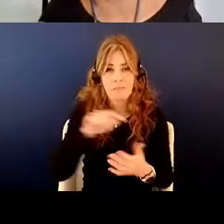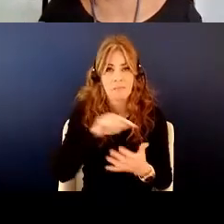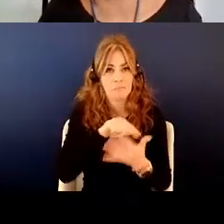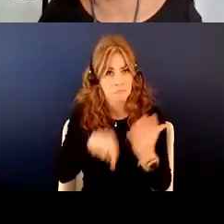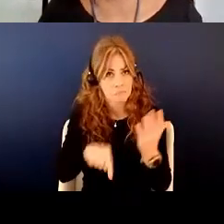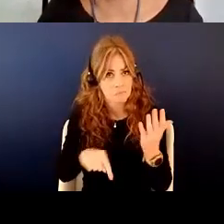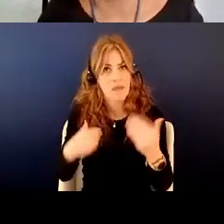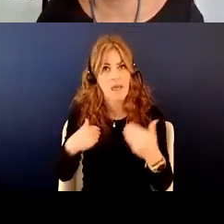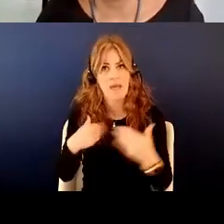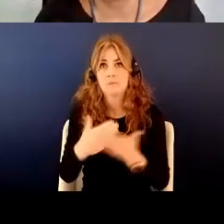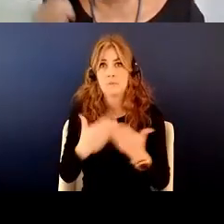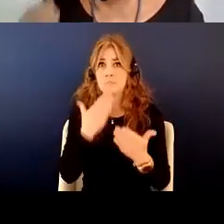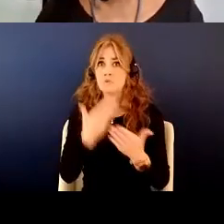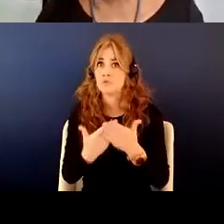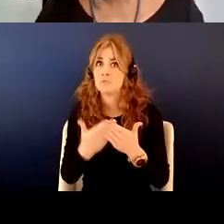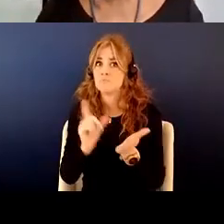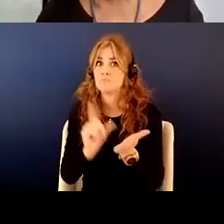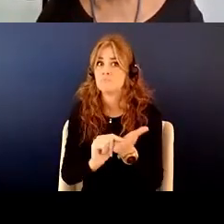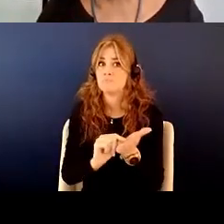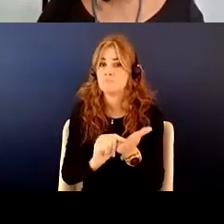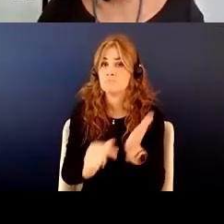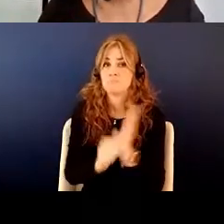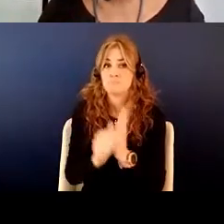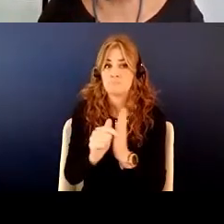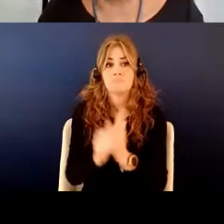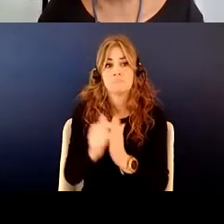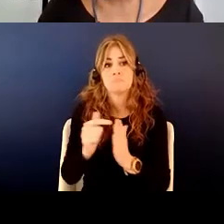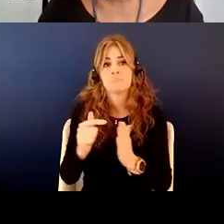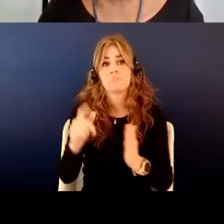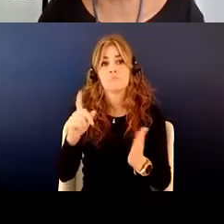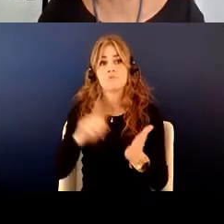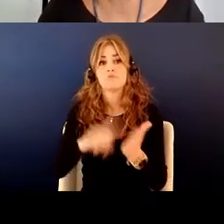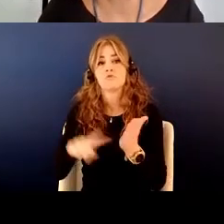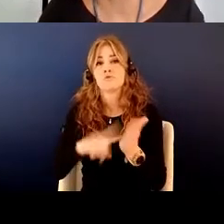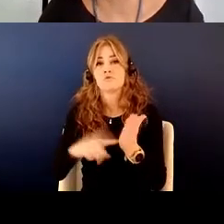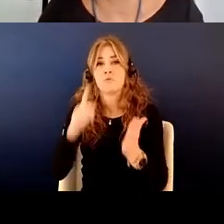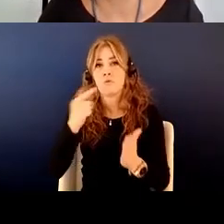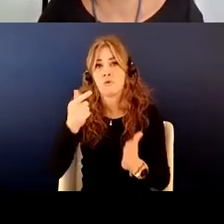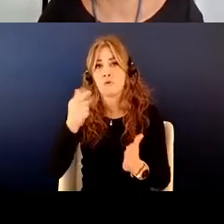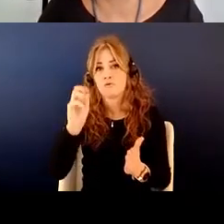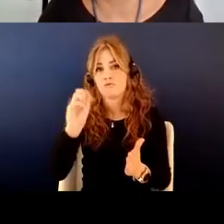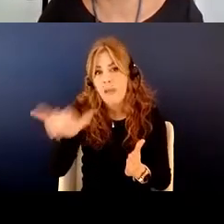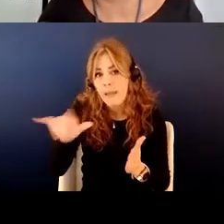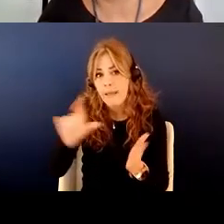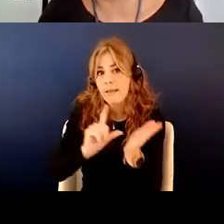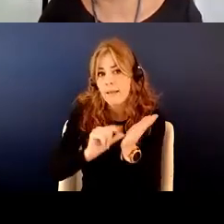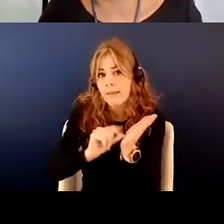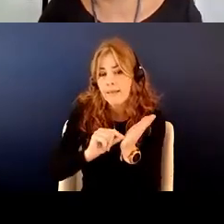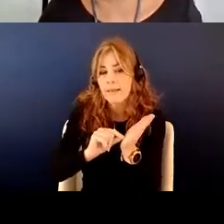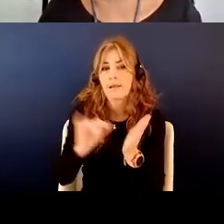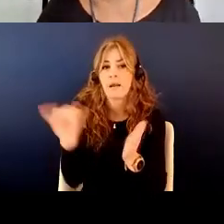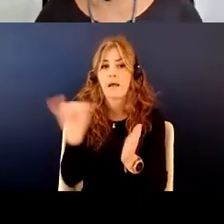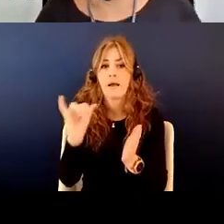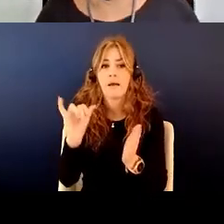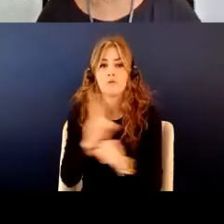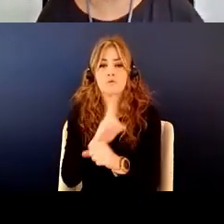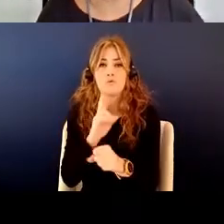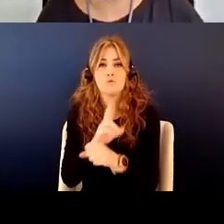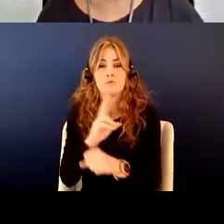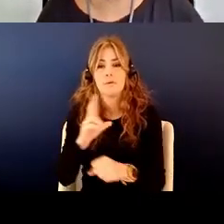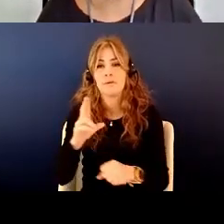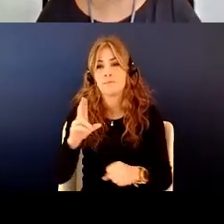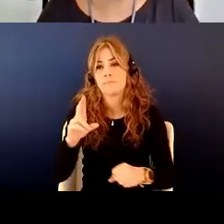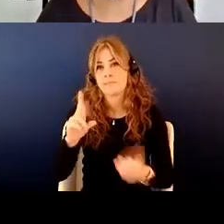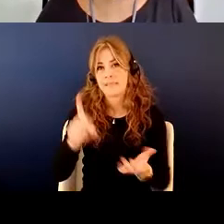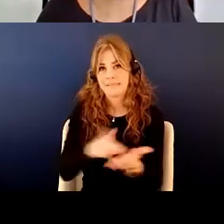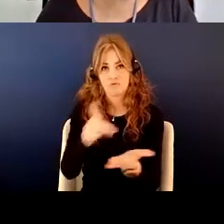gray literature. We also want to search directly for gray literature using methods like searching for dissertations in